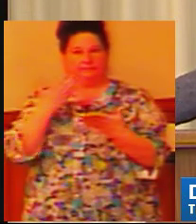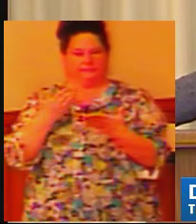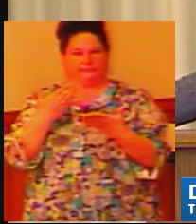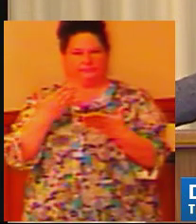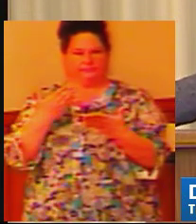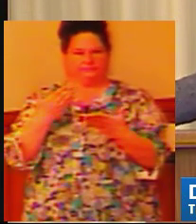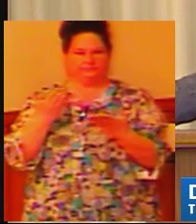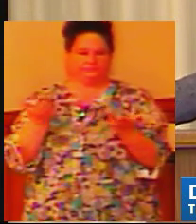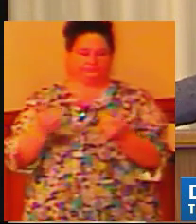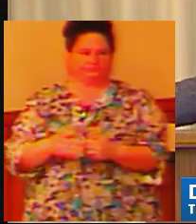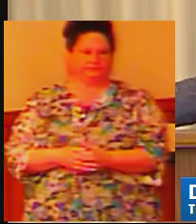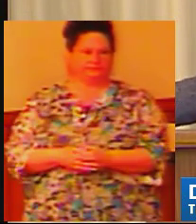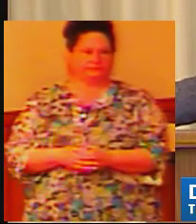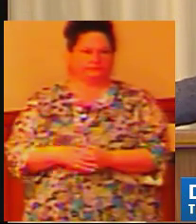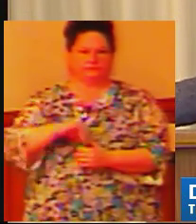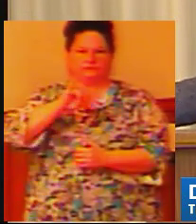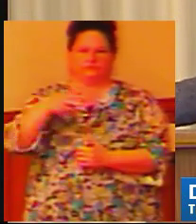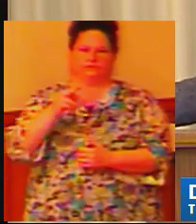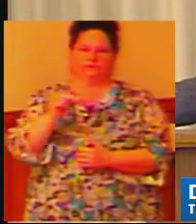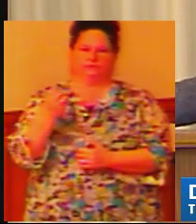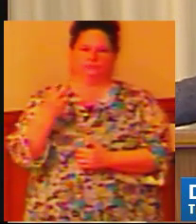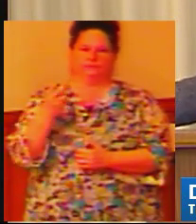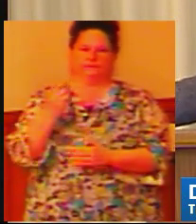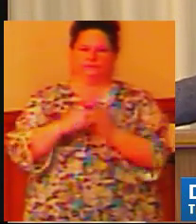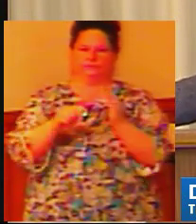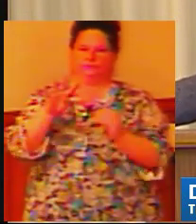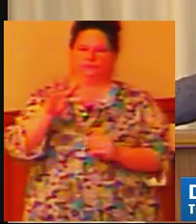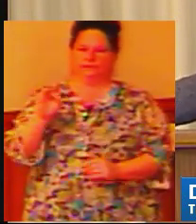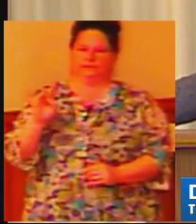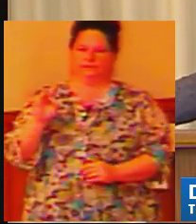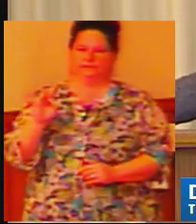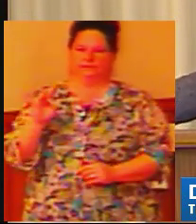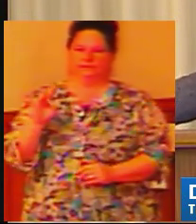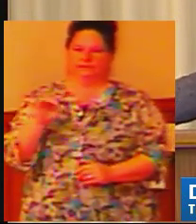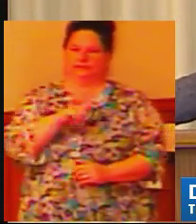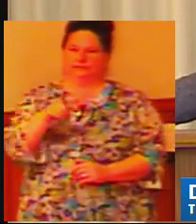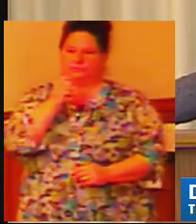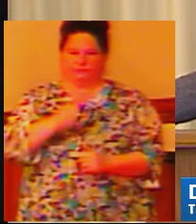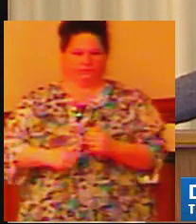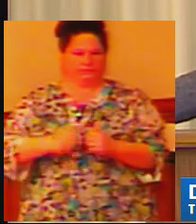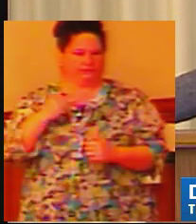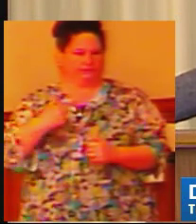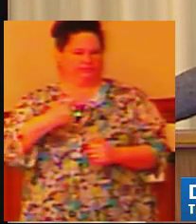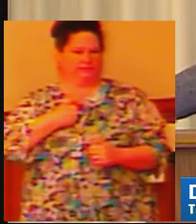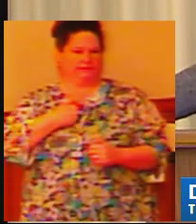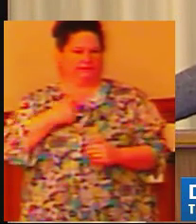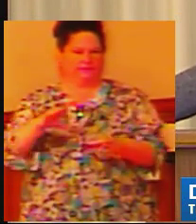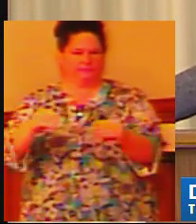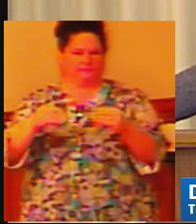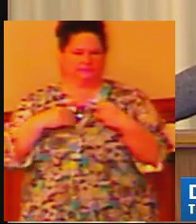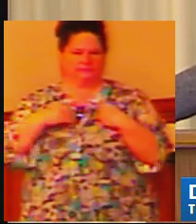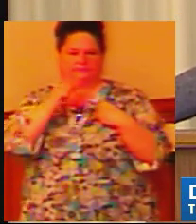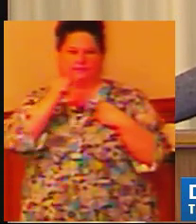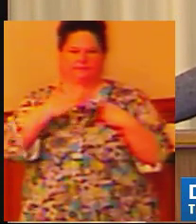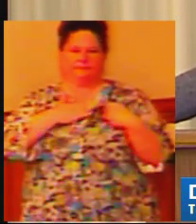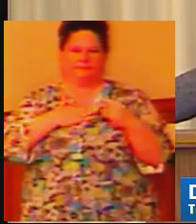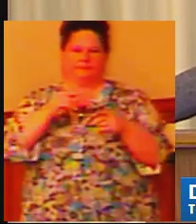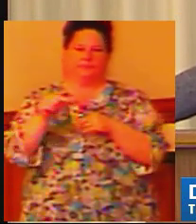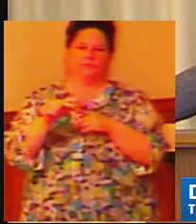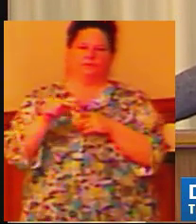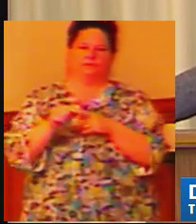speak. In John 12:48, he that rejecteth me and receiveth not my